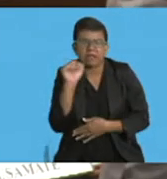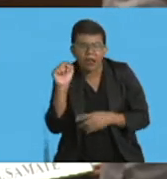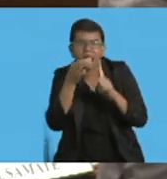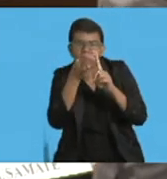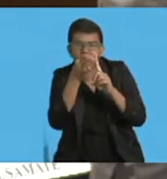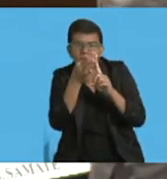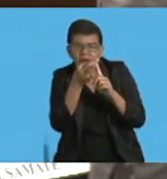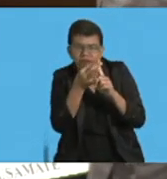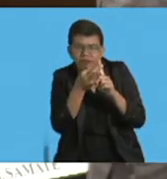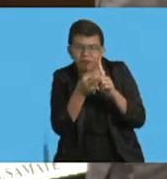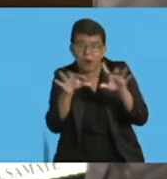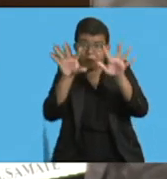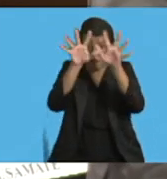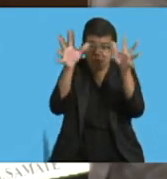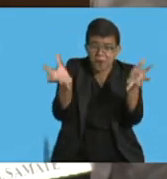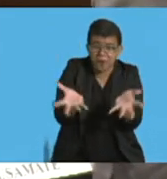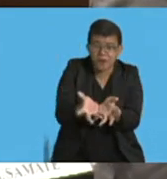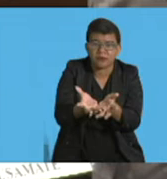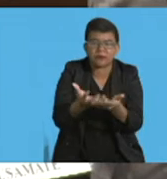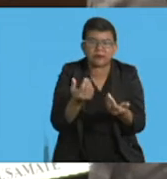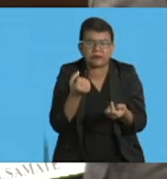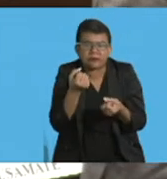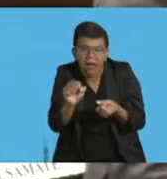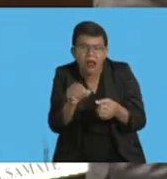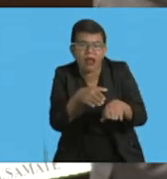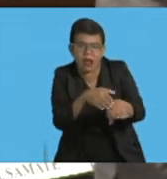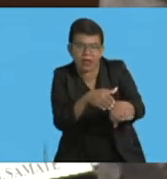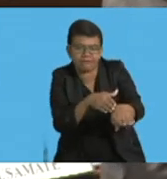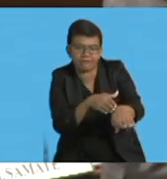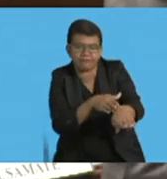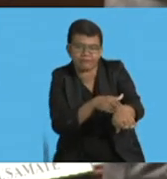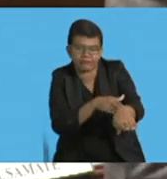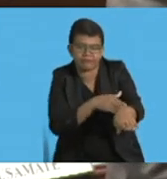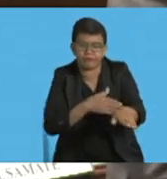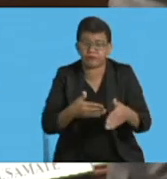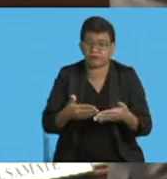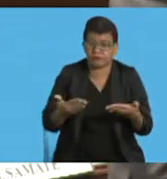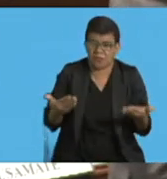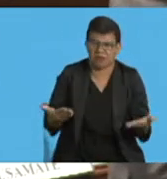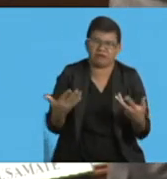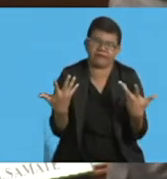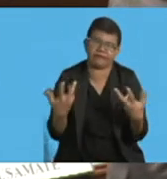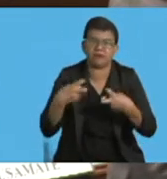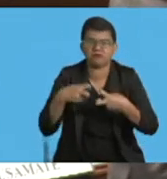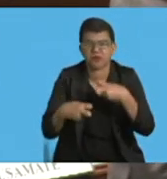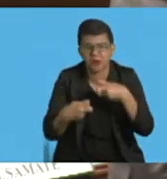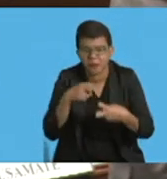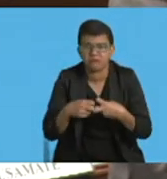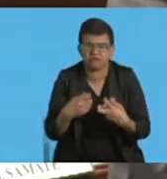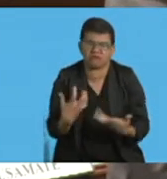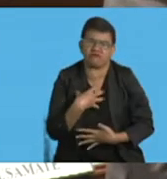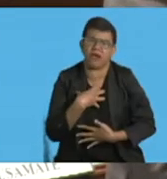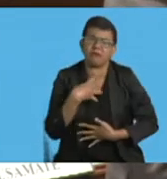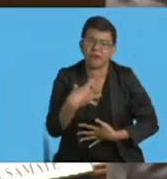global slowdown, it appears that we may actually be on the verge of a global recession. If I could elaborate, Mr. Speaker, sir. In July, the